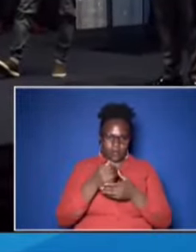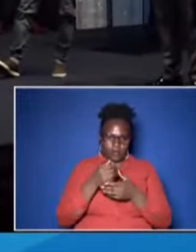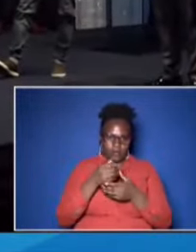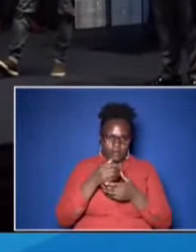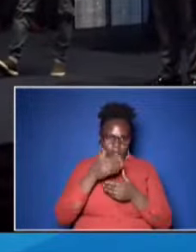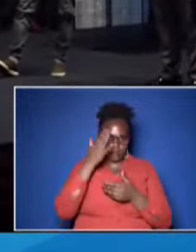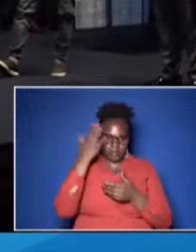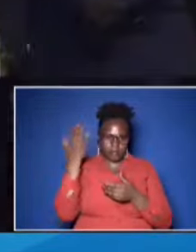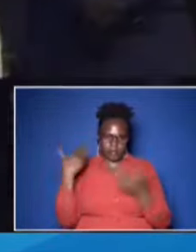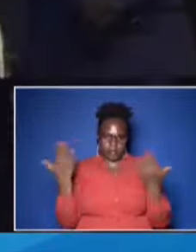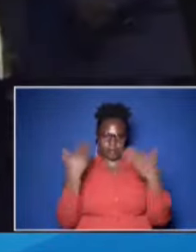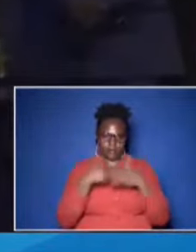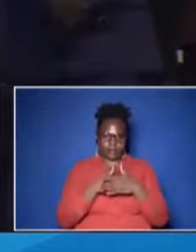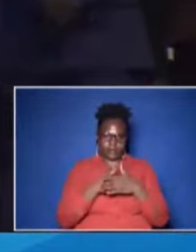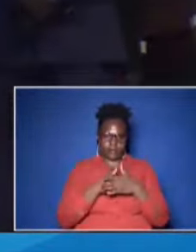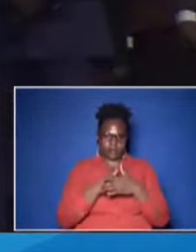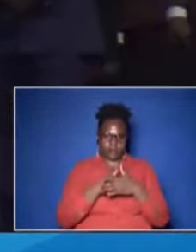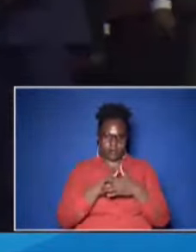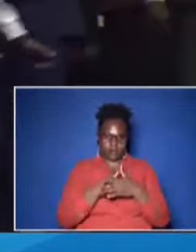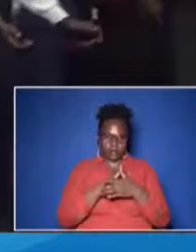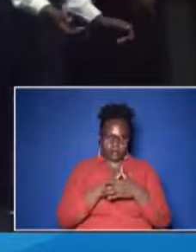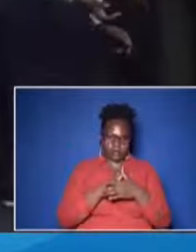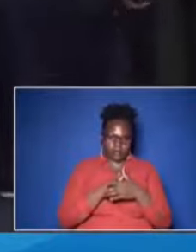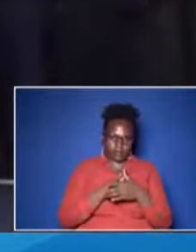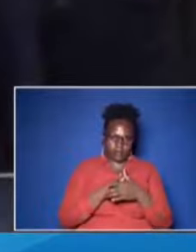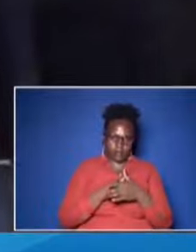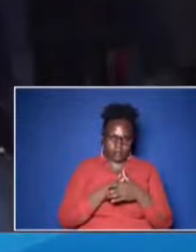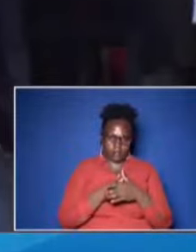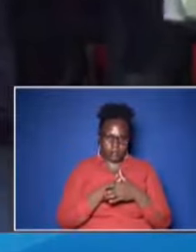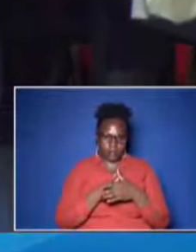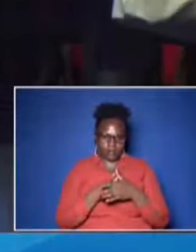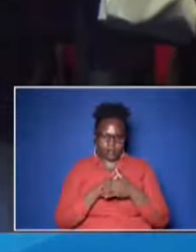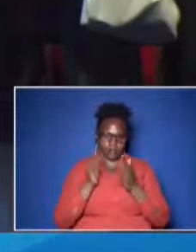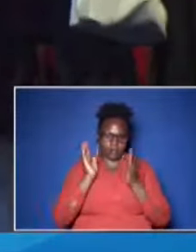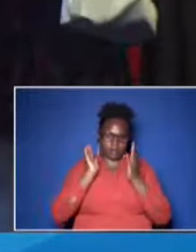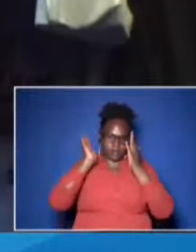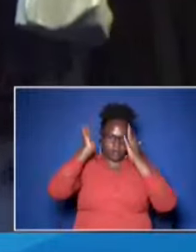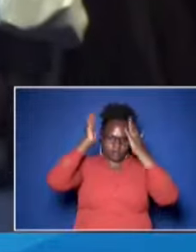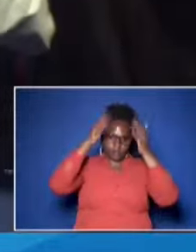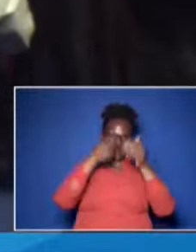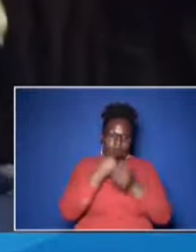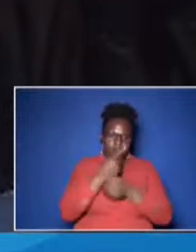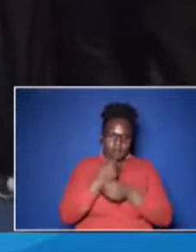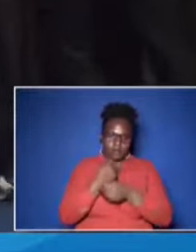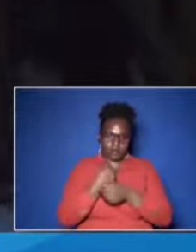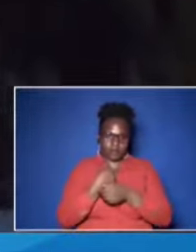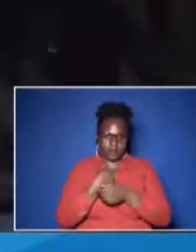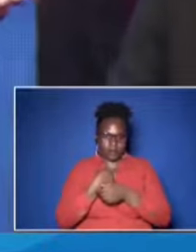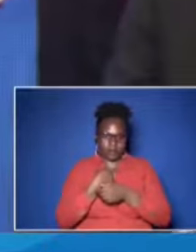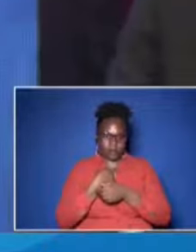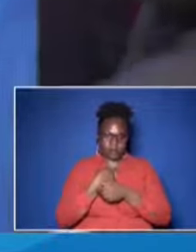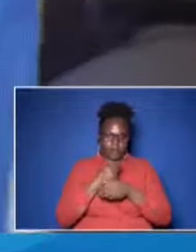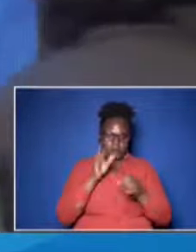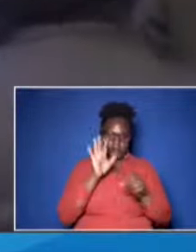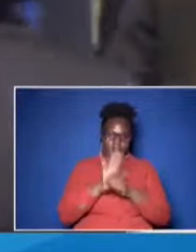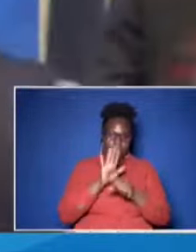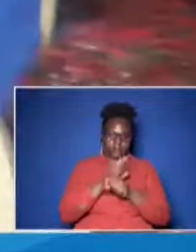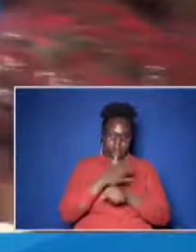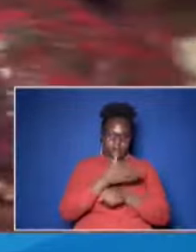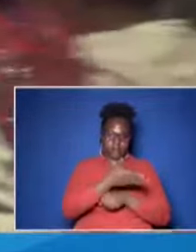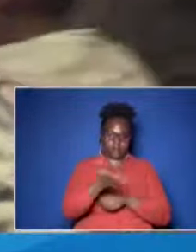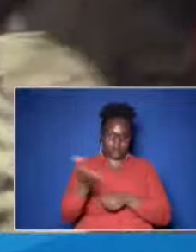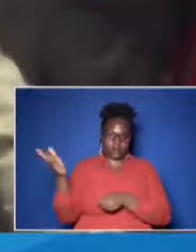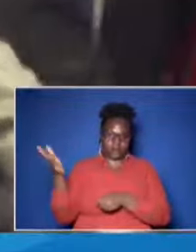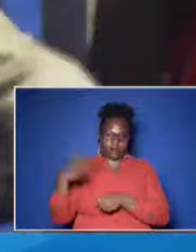realize last night till the Archbishop told me that the majority if not